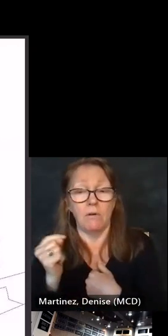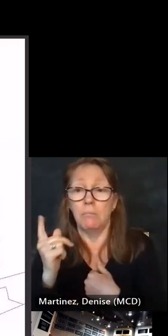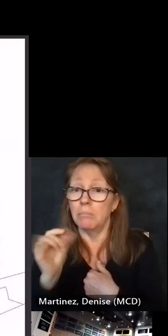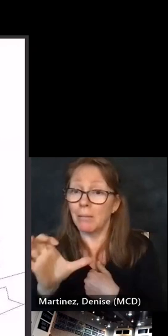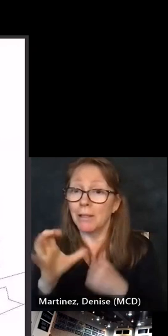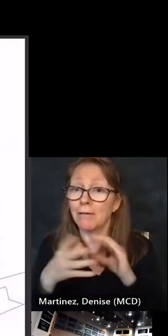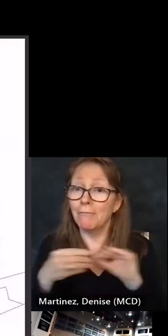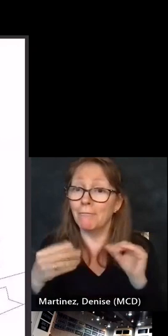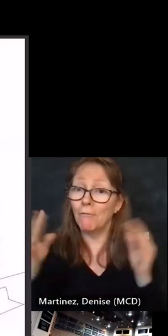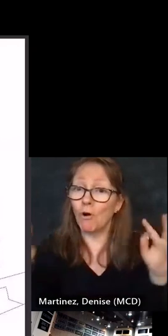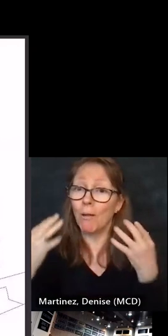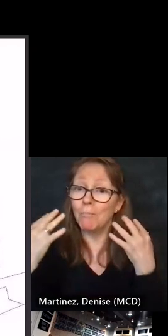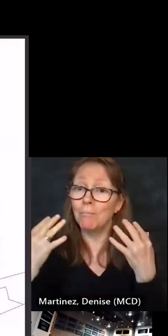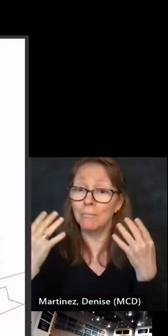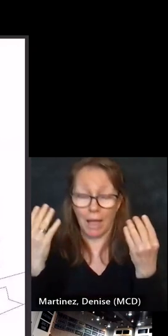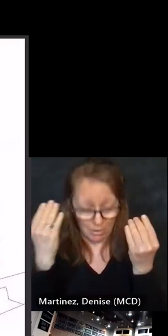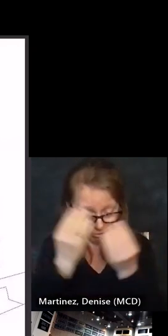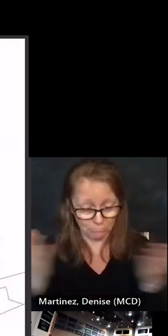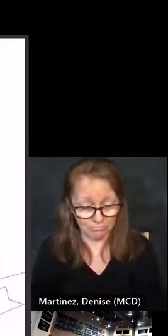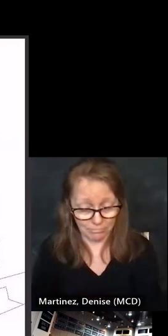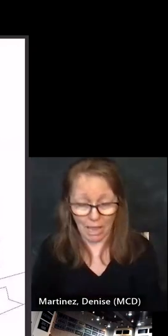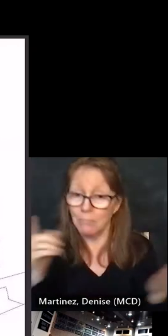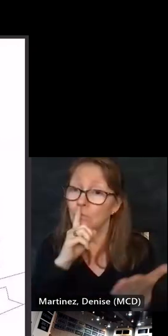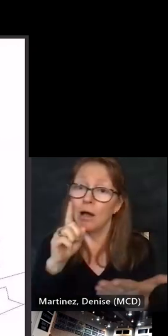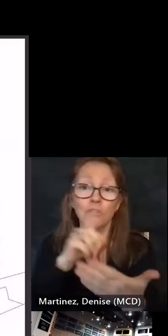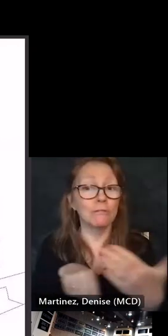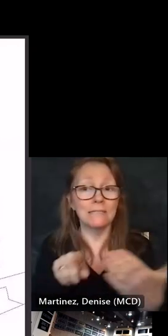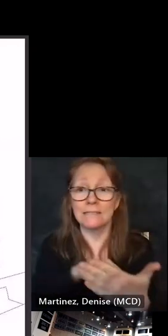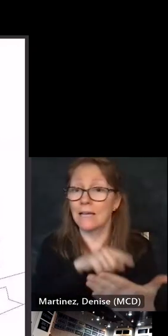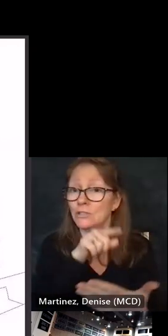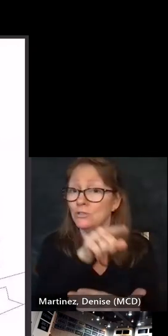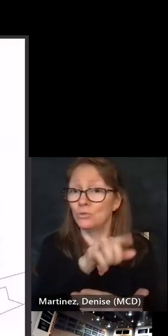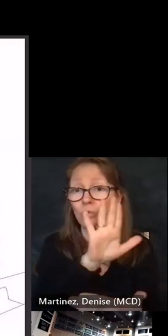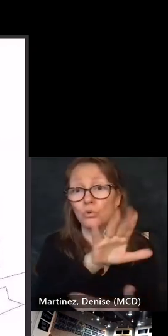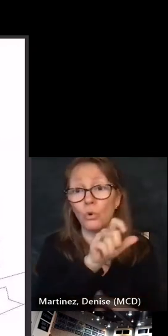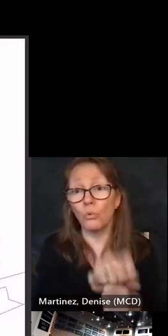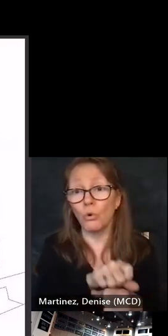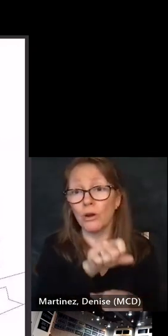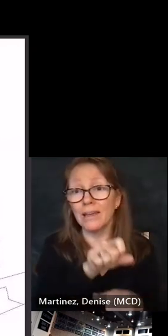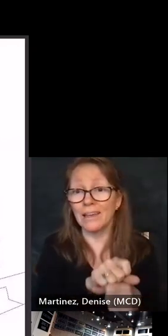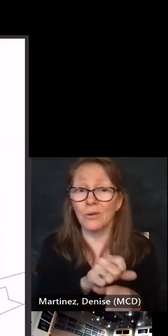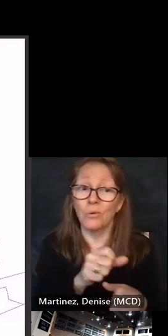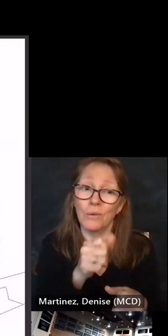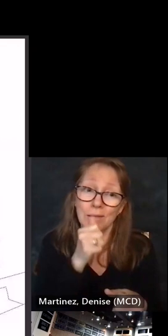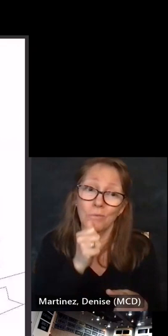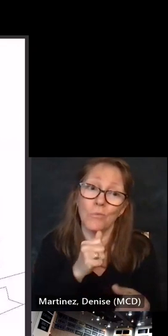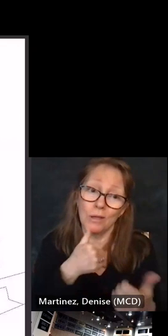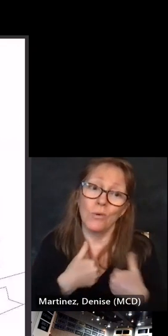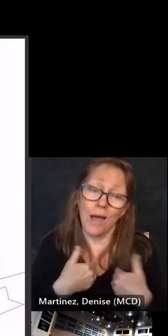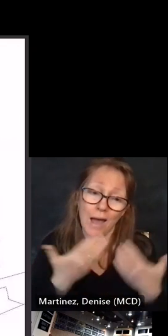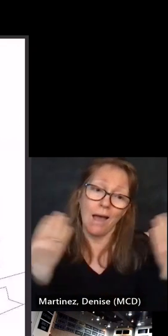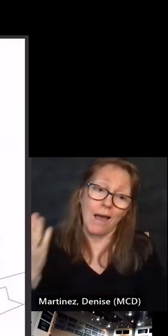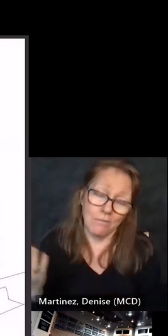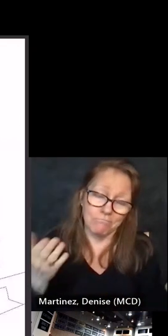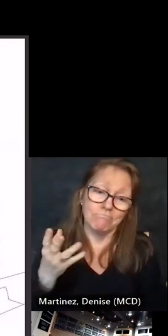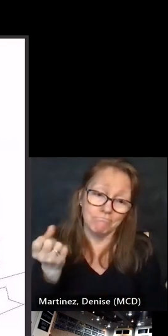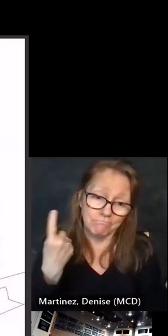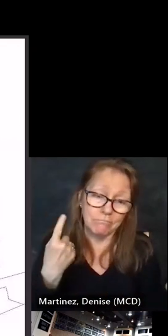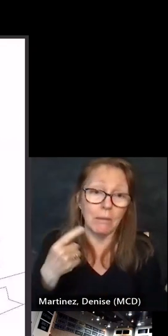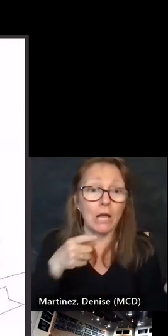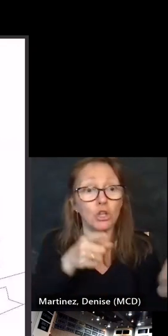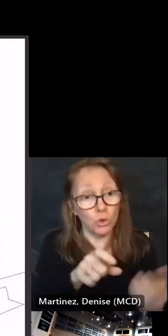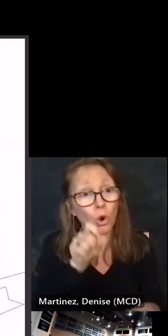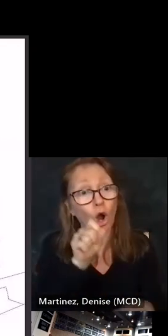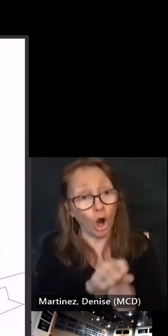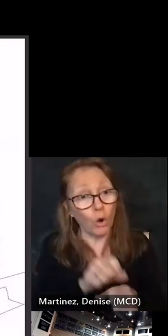to tell you the truth, I'm not so much criticizing you because you're working with what you have. But again, you are working with